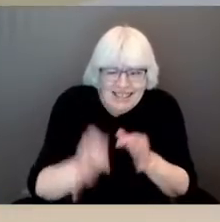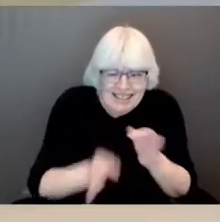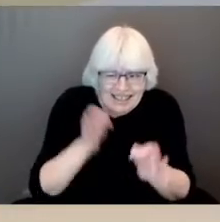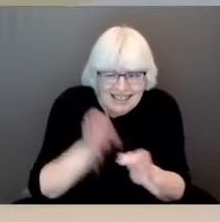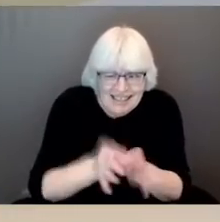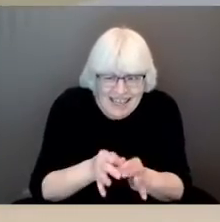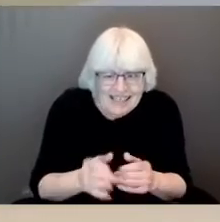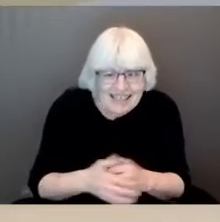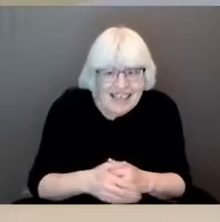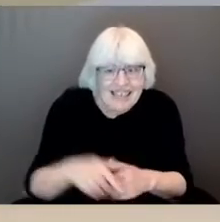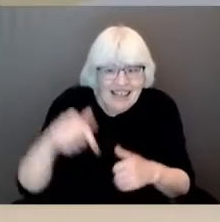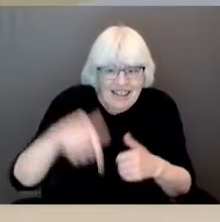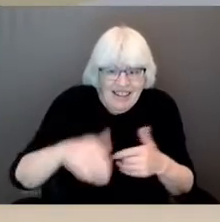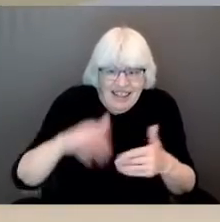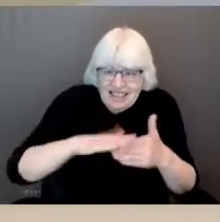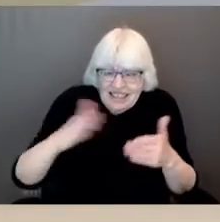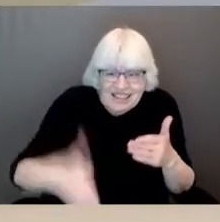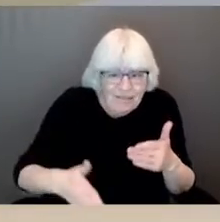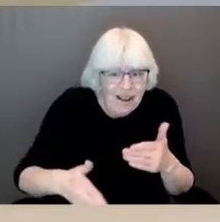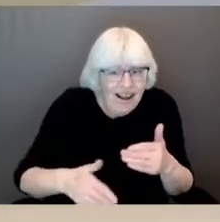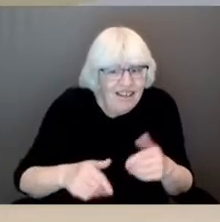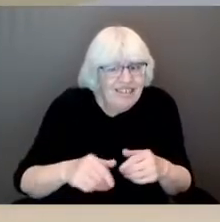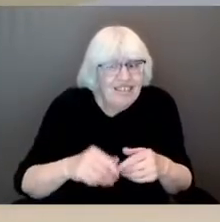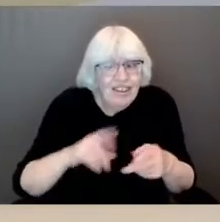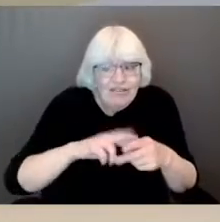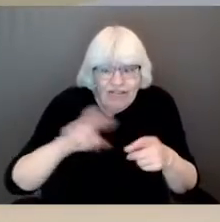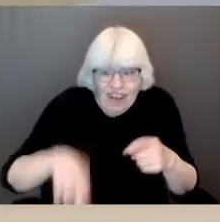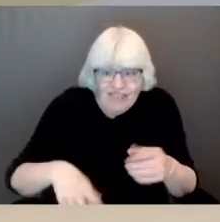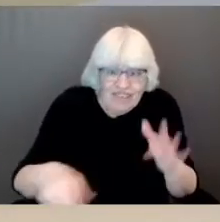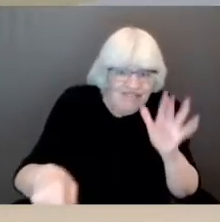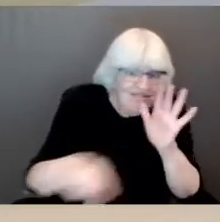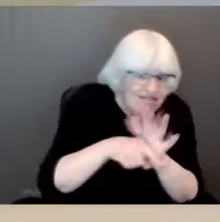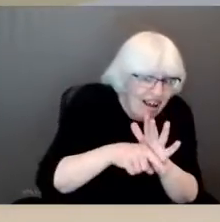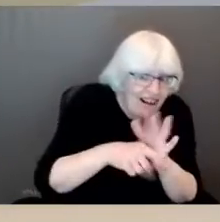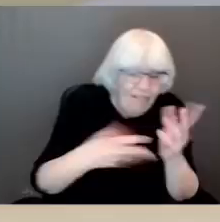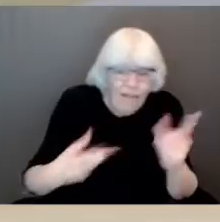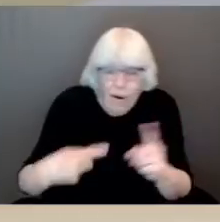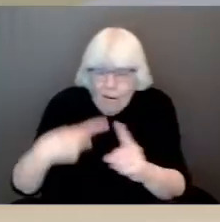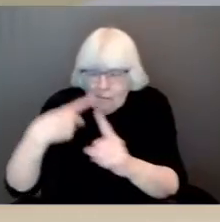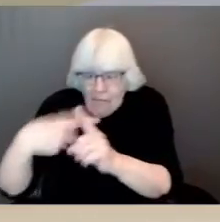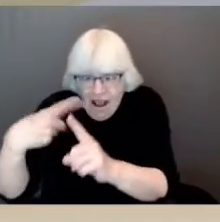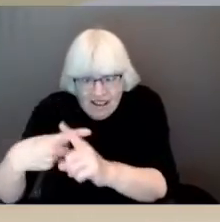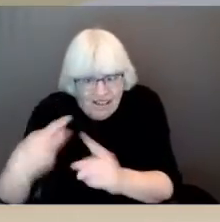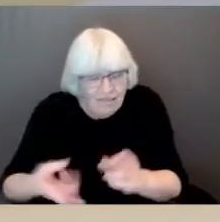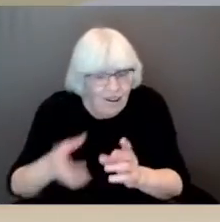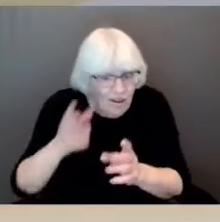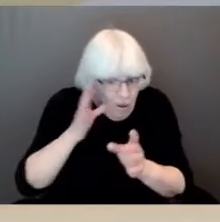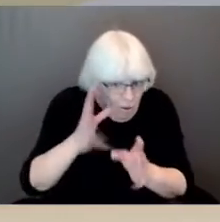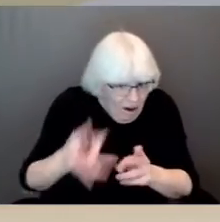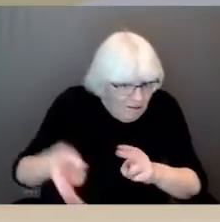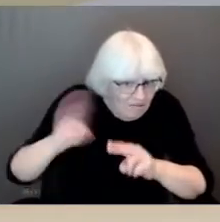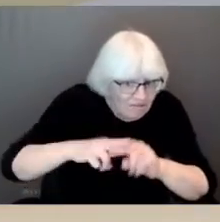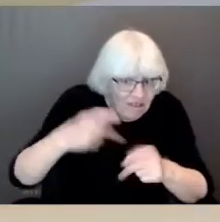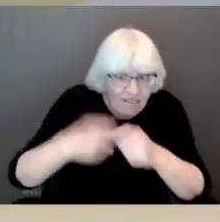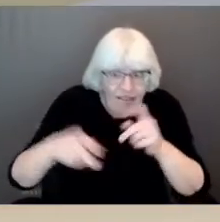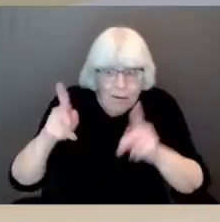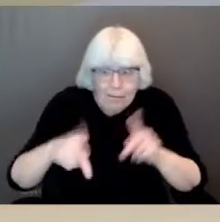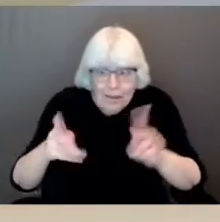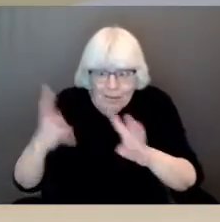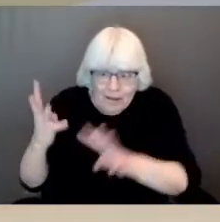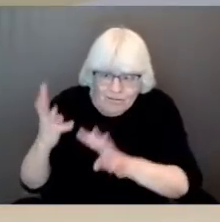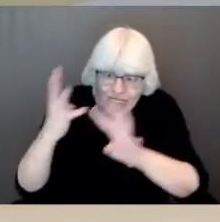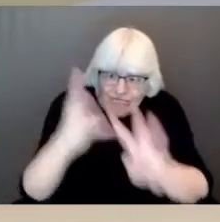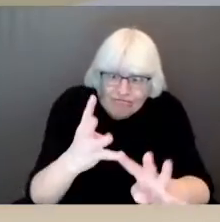positive cases that have come into the province? Have the numbers changed at all? Because the reports seem to be that we get each